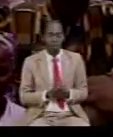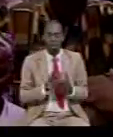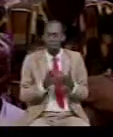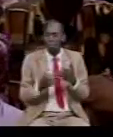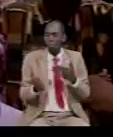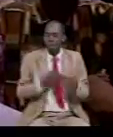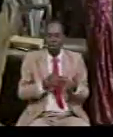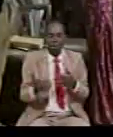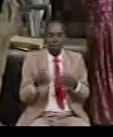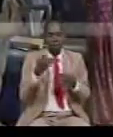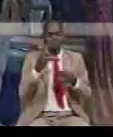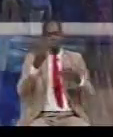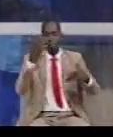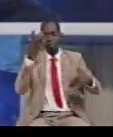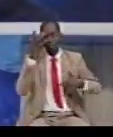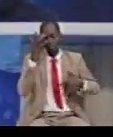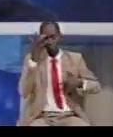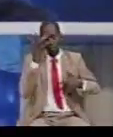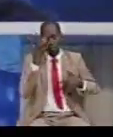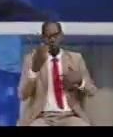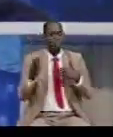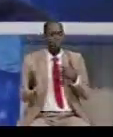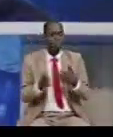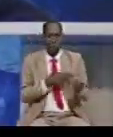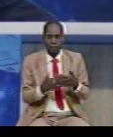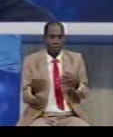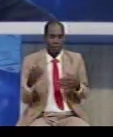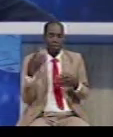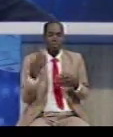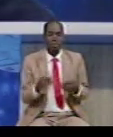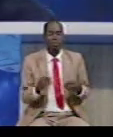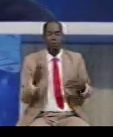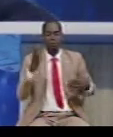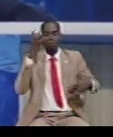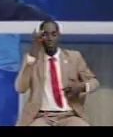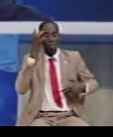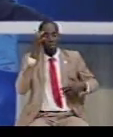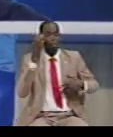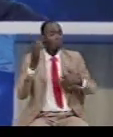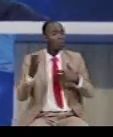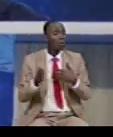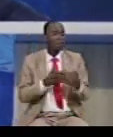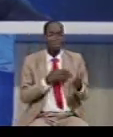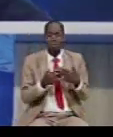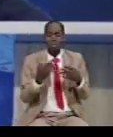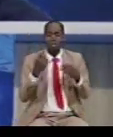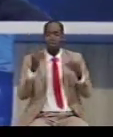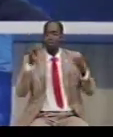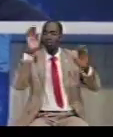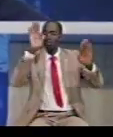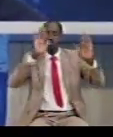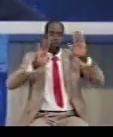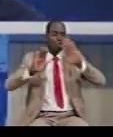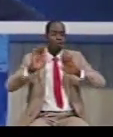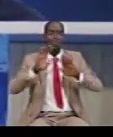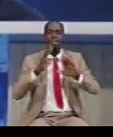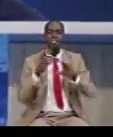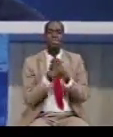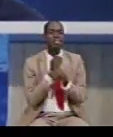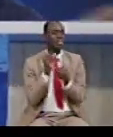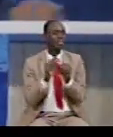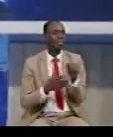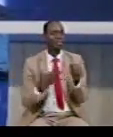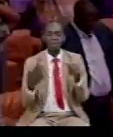Whatever the sickness, whatever the disease, whatever the trouble, take everything